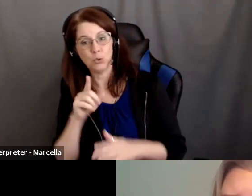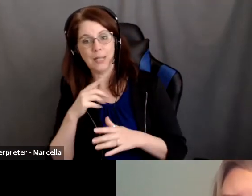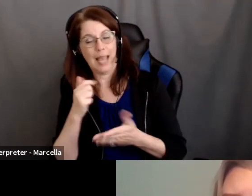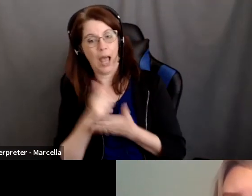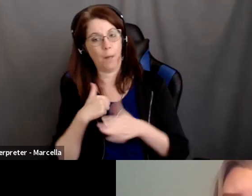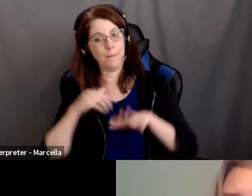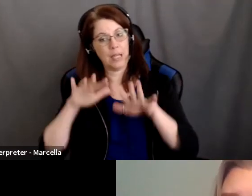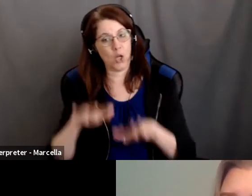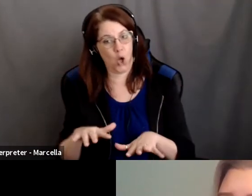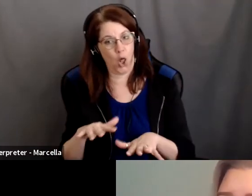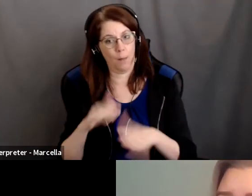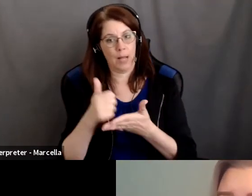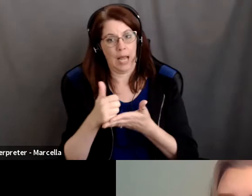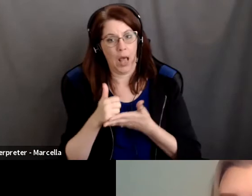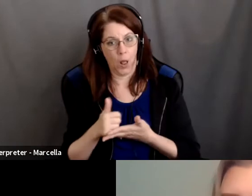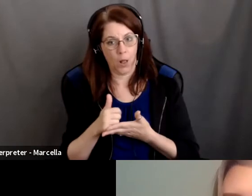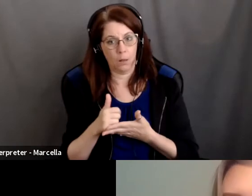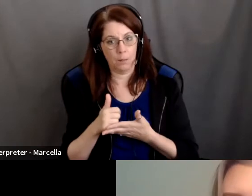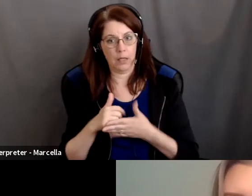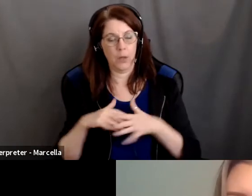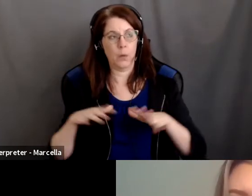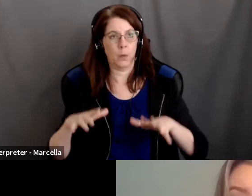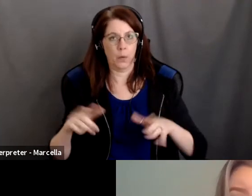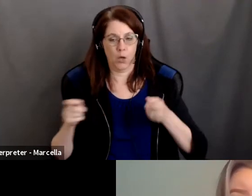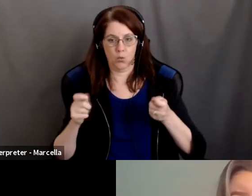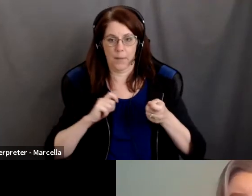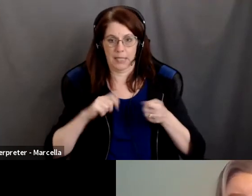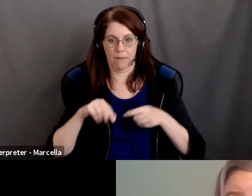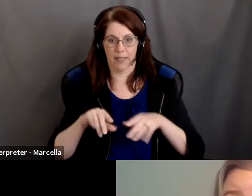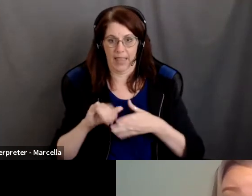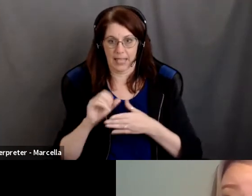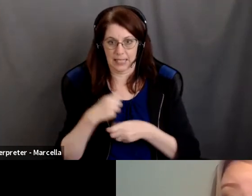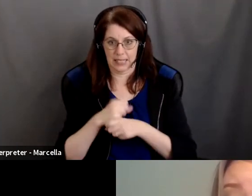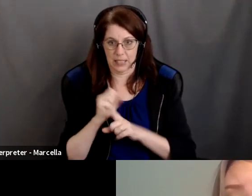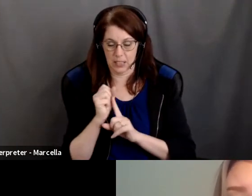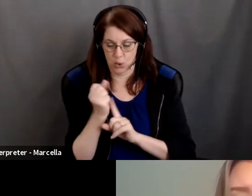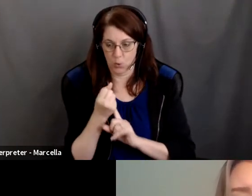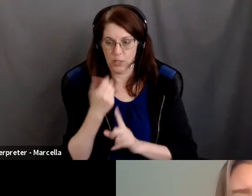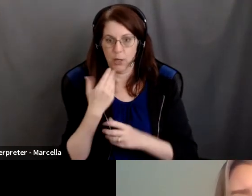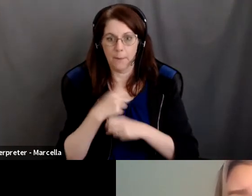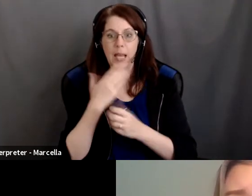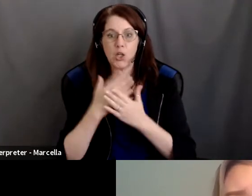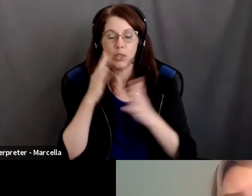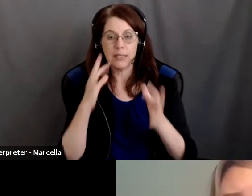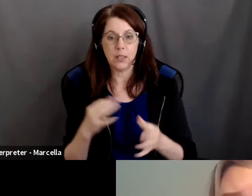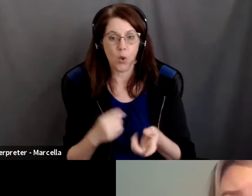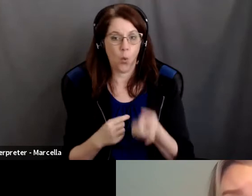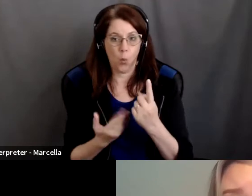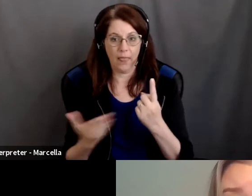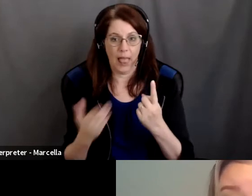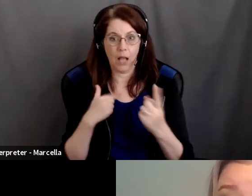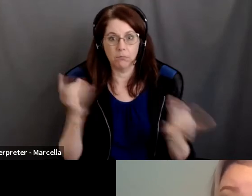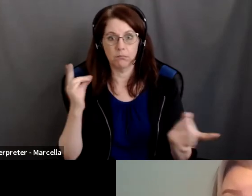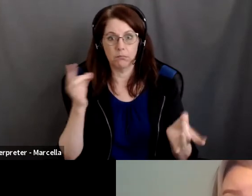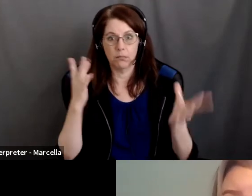me and help me get a hold of myself in the situation and make good, decisive decisions. One of the things that I'm absolutely most terrified